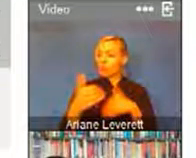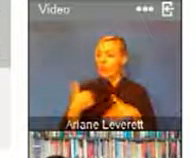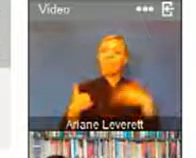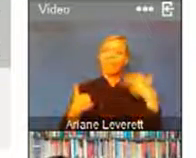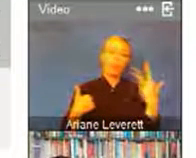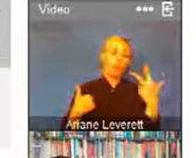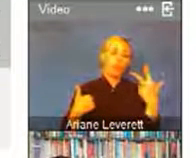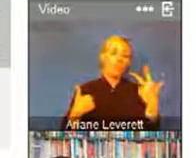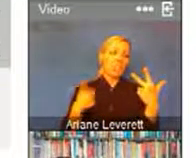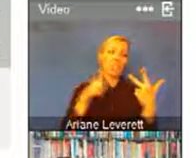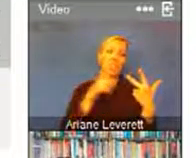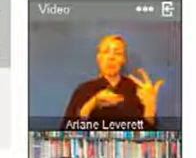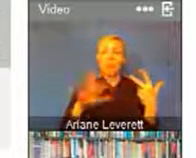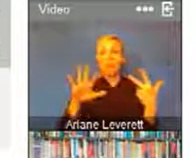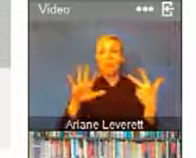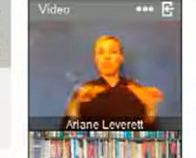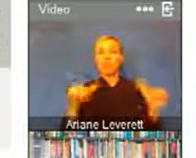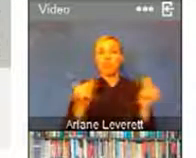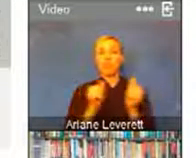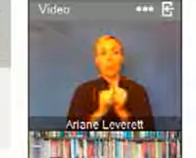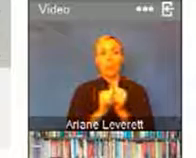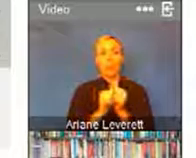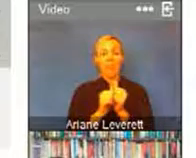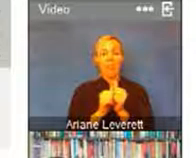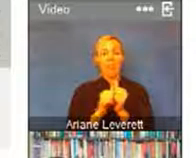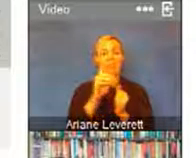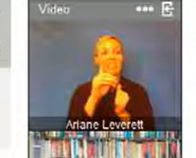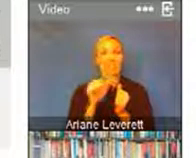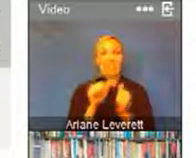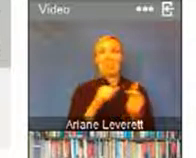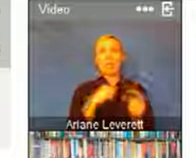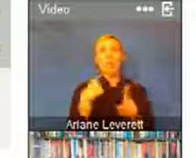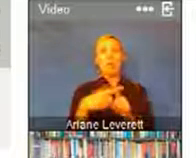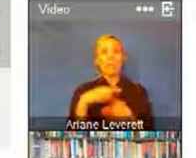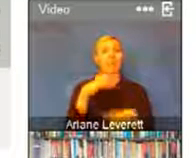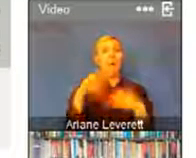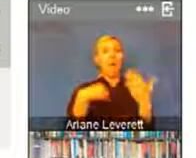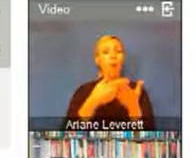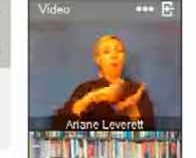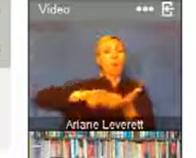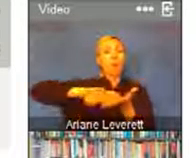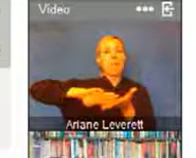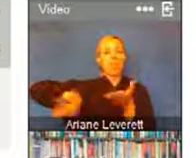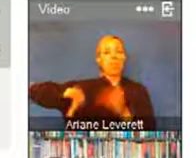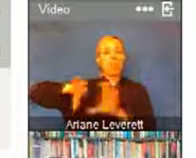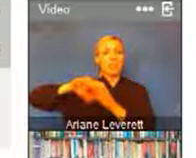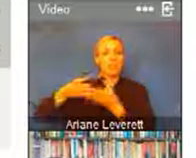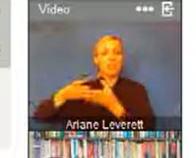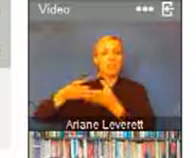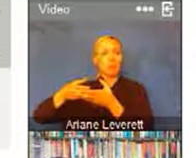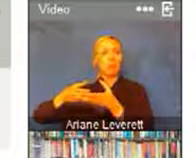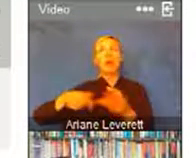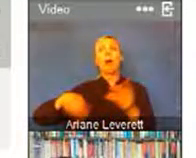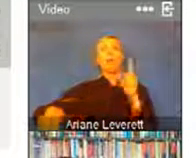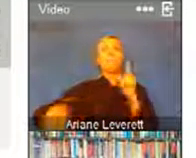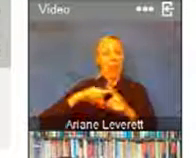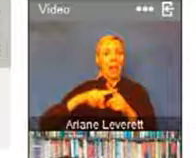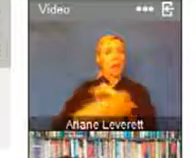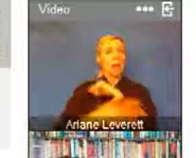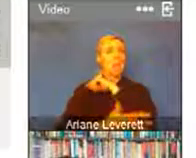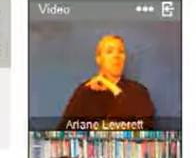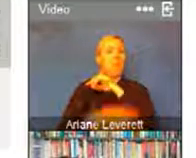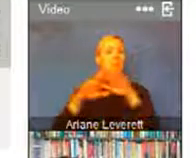main existing monitoring systems and research systems. Of course, there's a problem of different